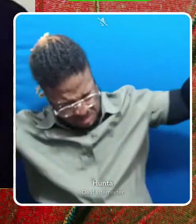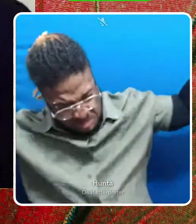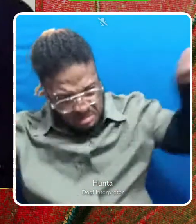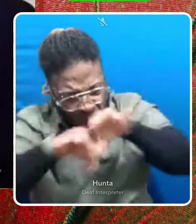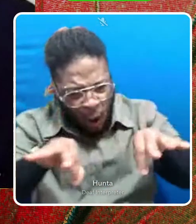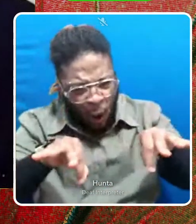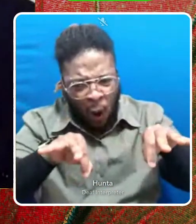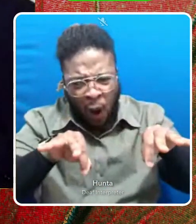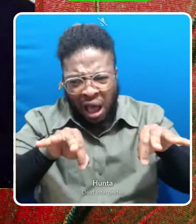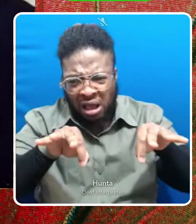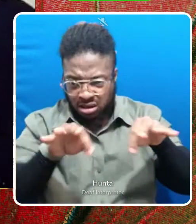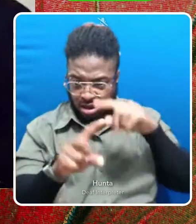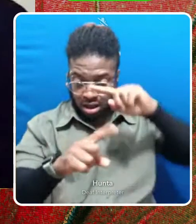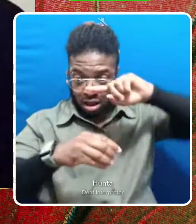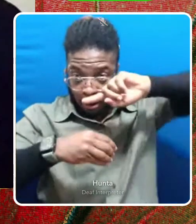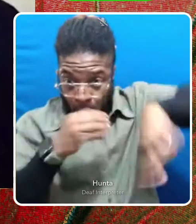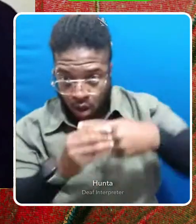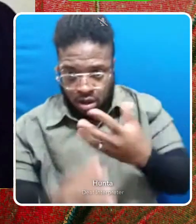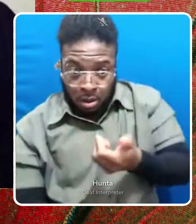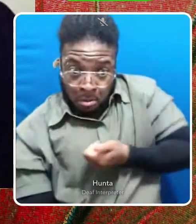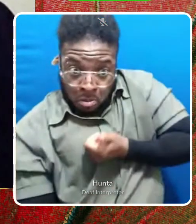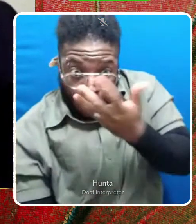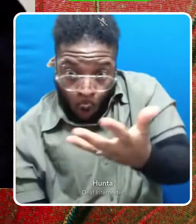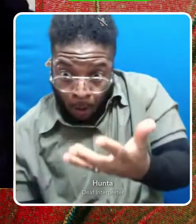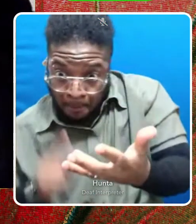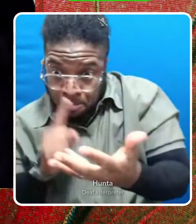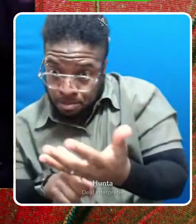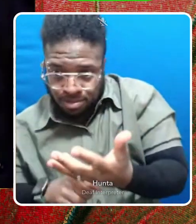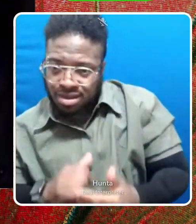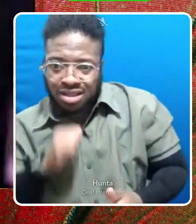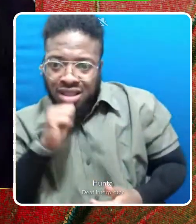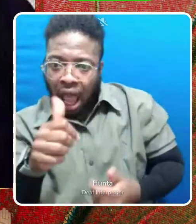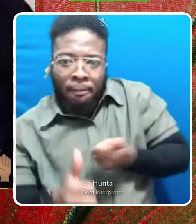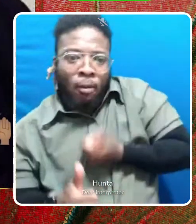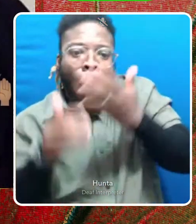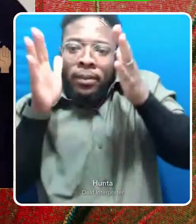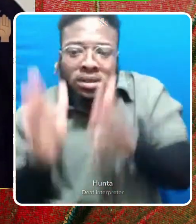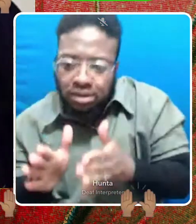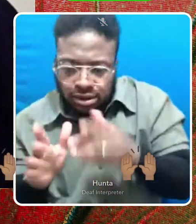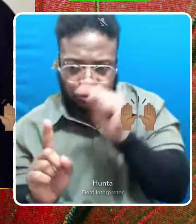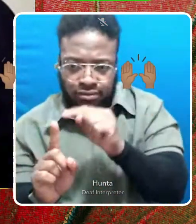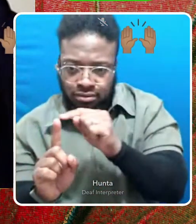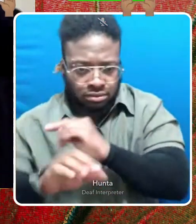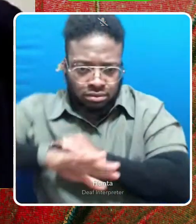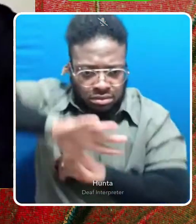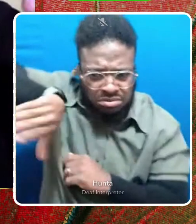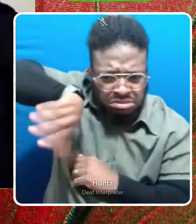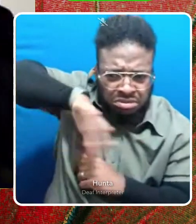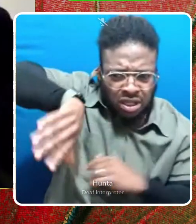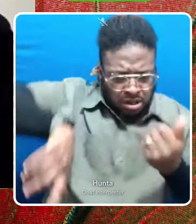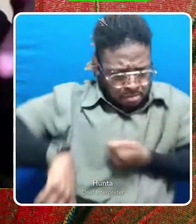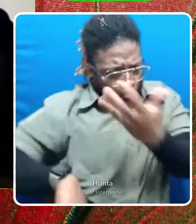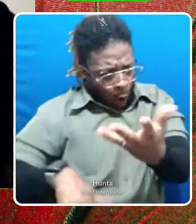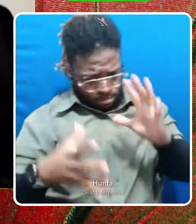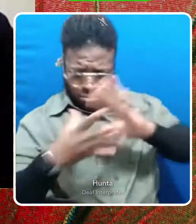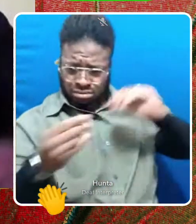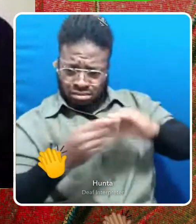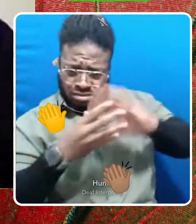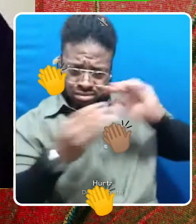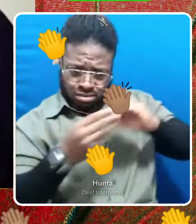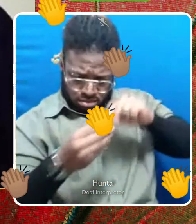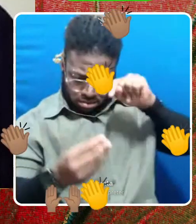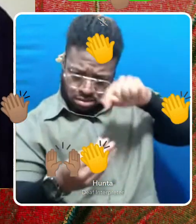points. It's never about the points. Remember what you say here tonight, you put it out to everybody in